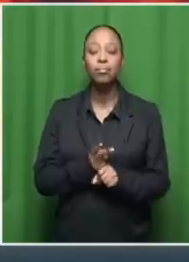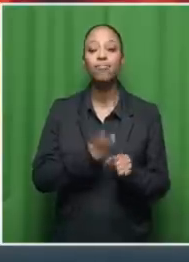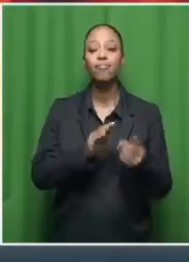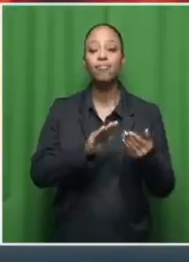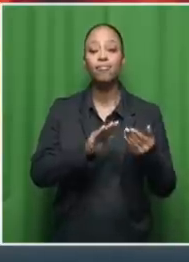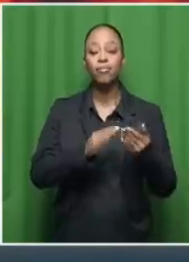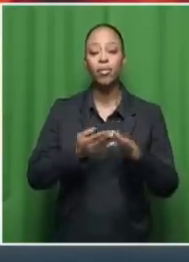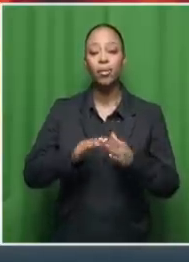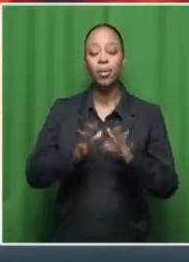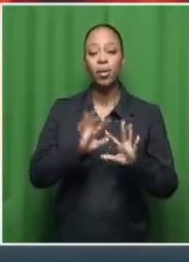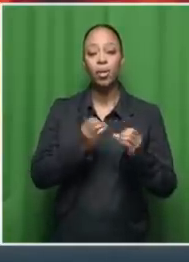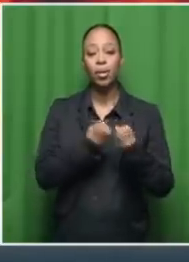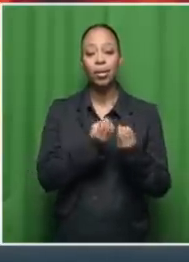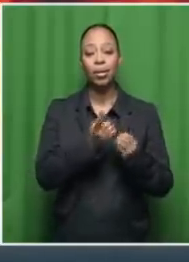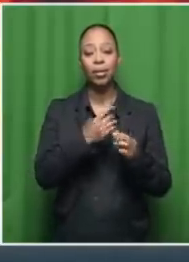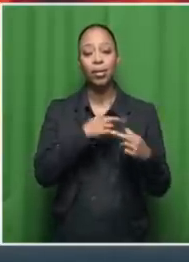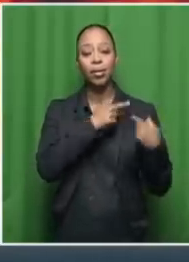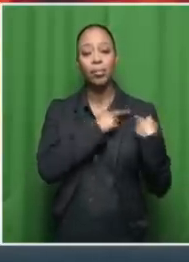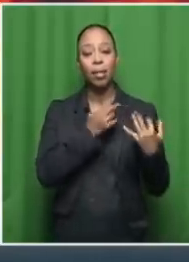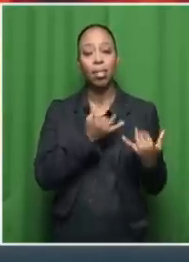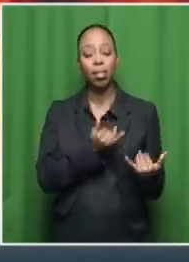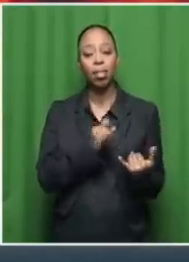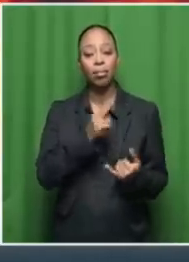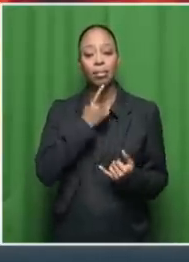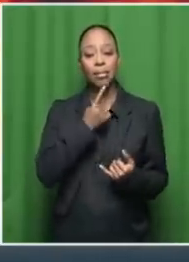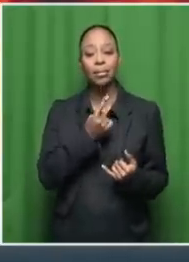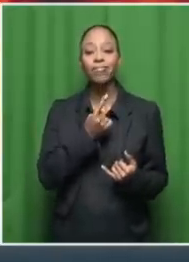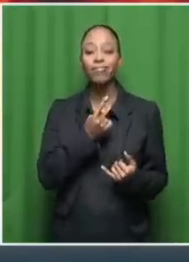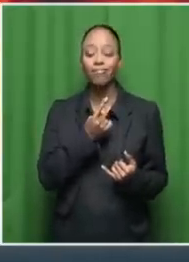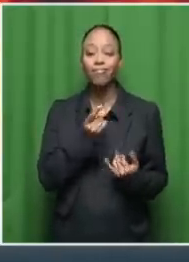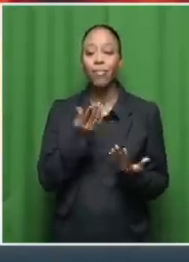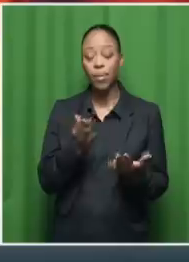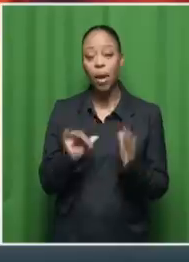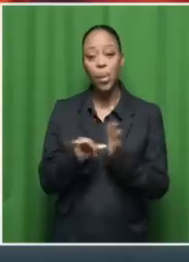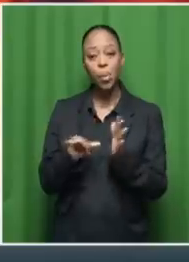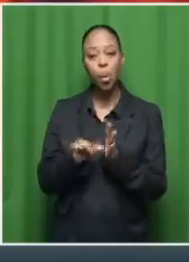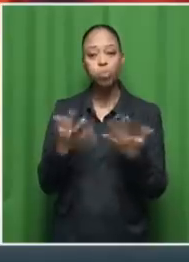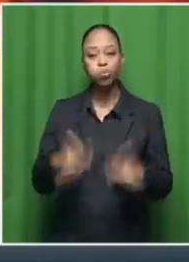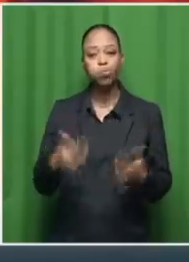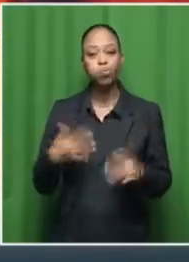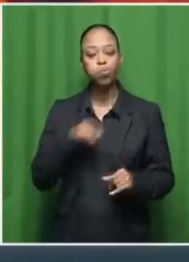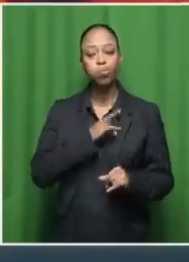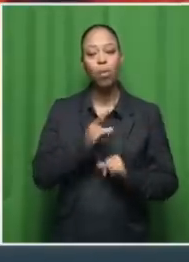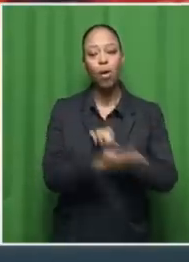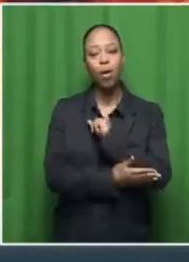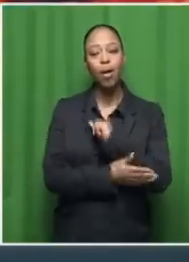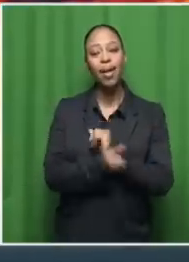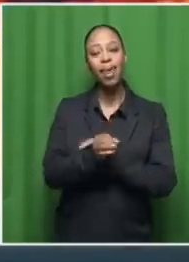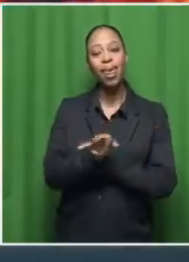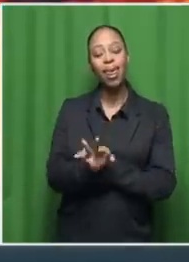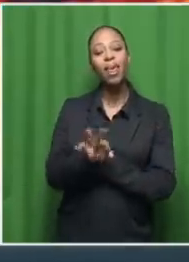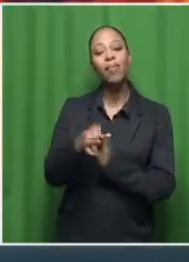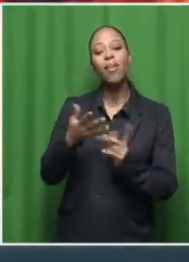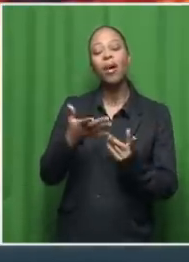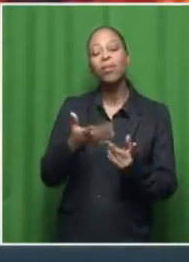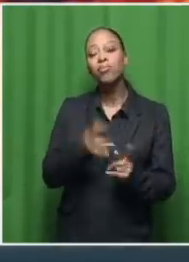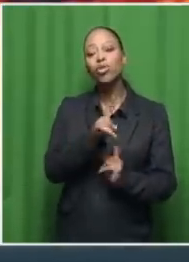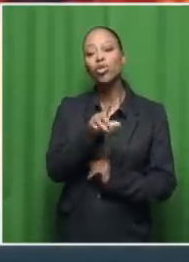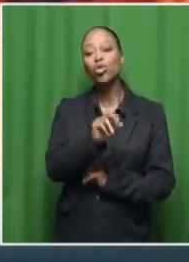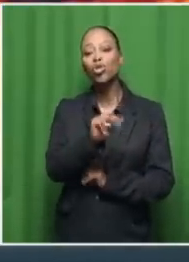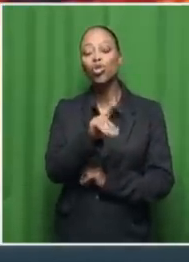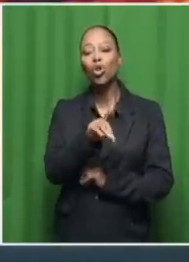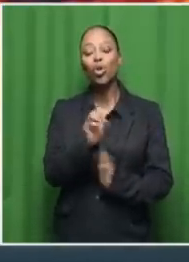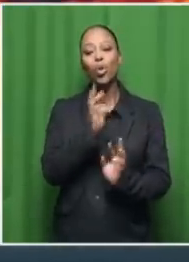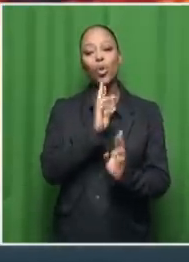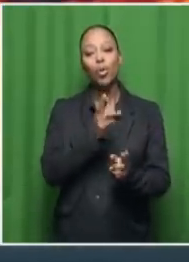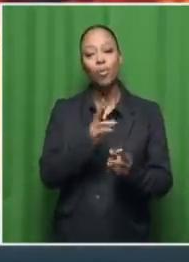Civil society organization Accountability Now says that it would have been valuable for the country if the state capture report corrected the